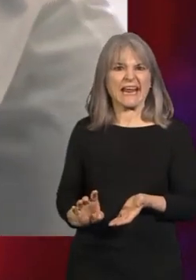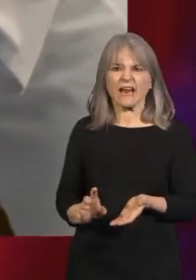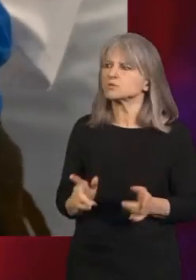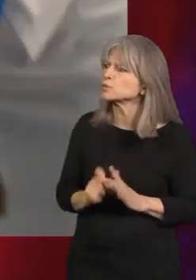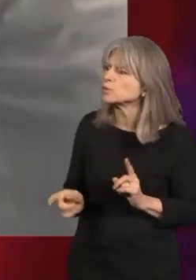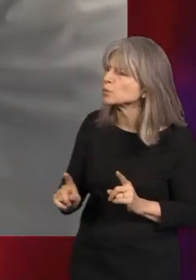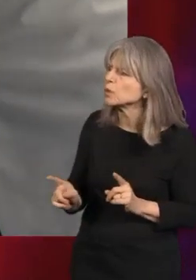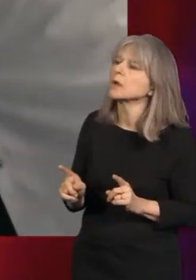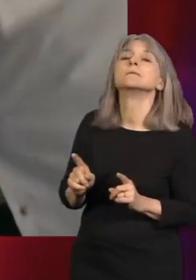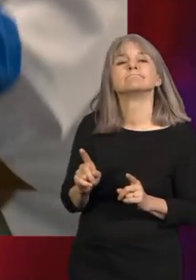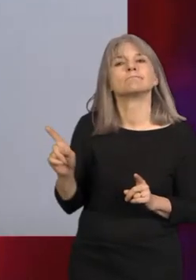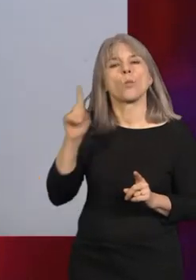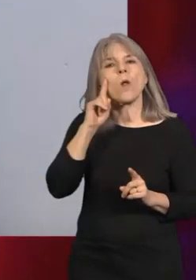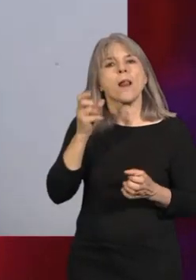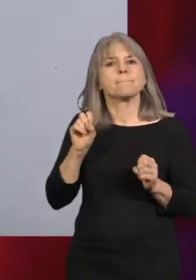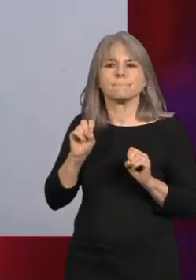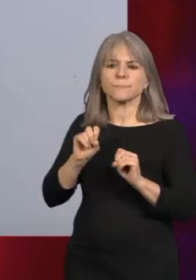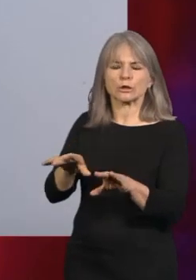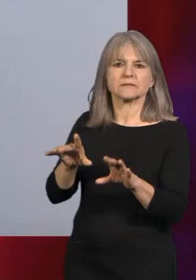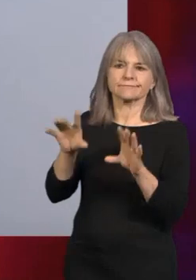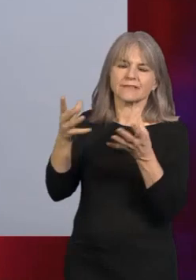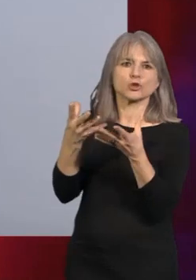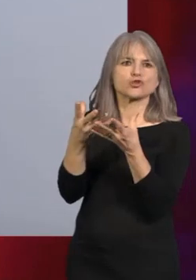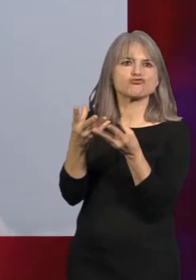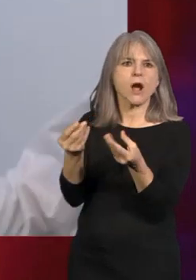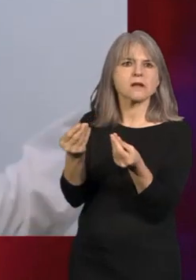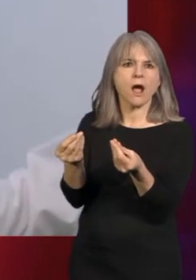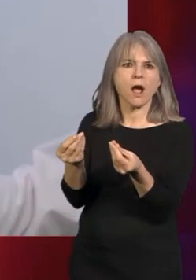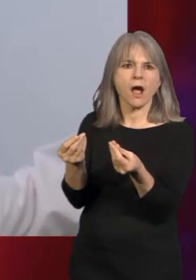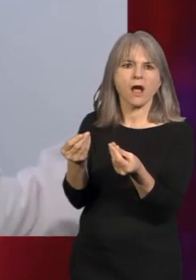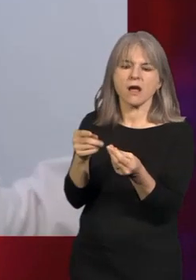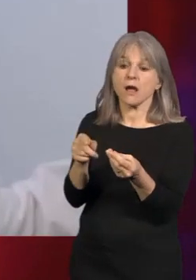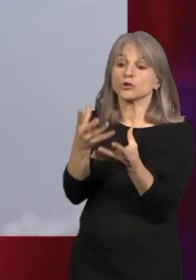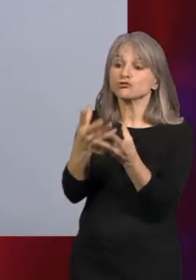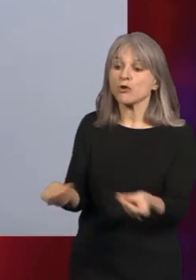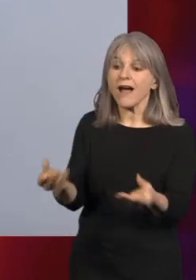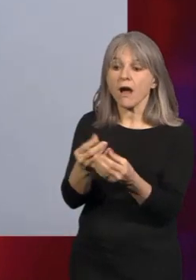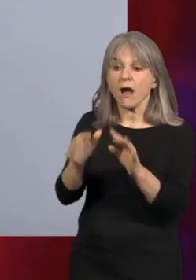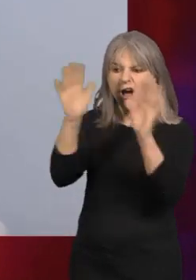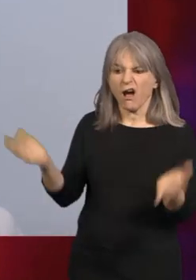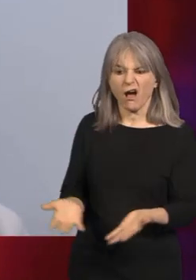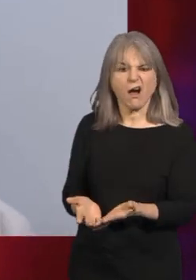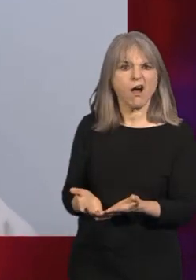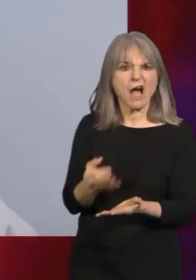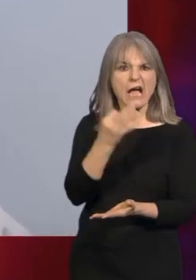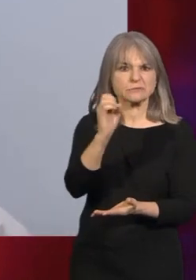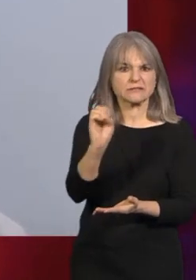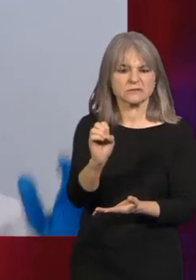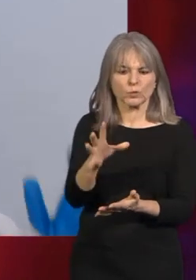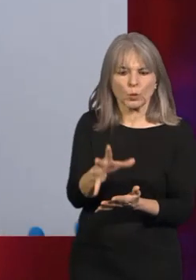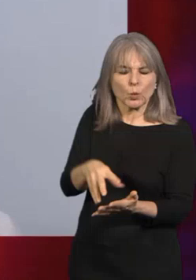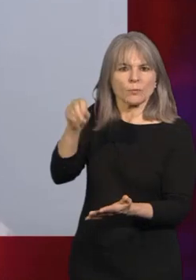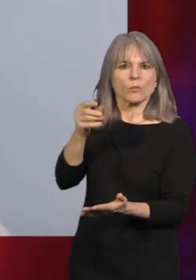take 80% of the moisture out. They just explained to me that behind this wall is where they dry out the seaweed, but I'm not allowed to